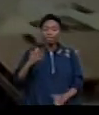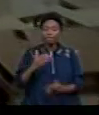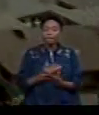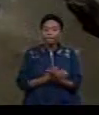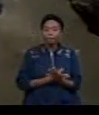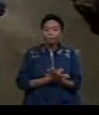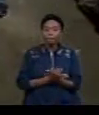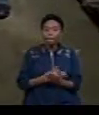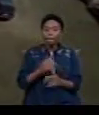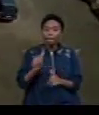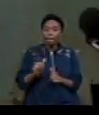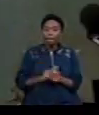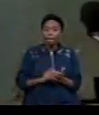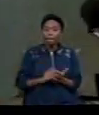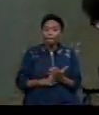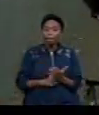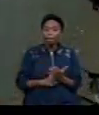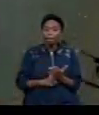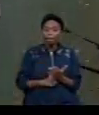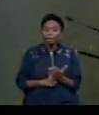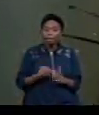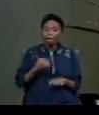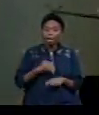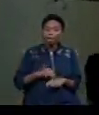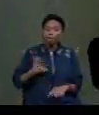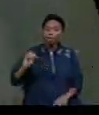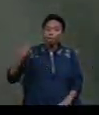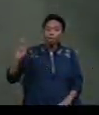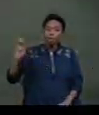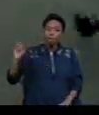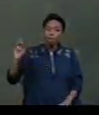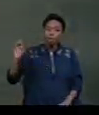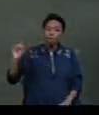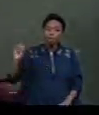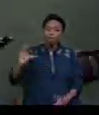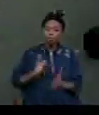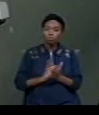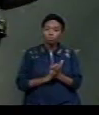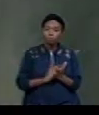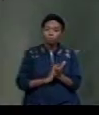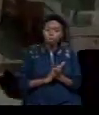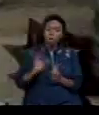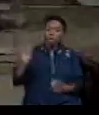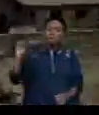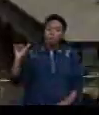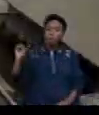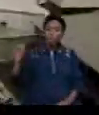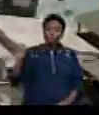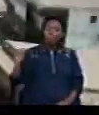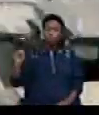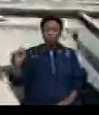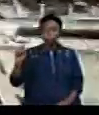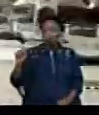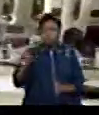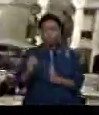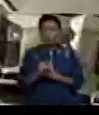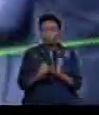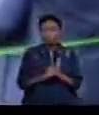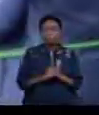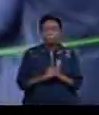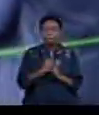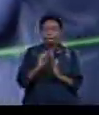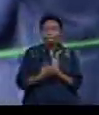at Ogbomoso Grammar School, Okeowode, Ogbomoso. Or your state, southwestern